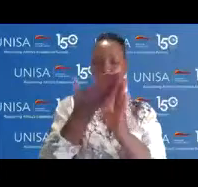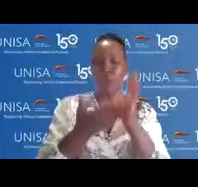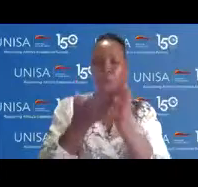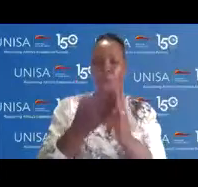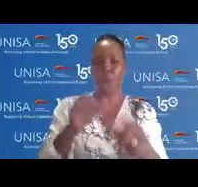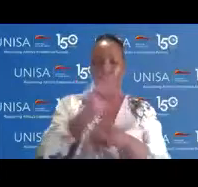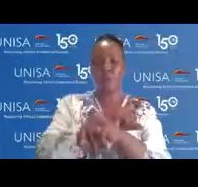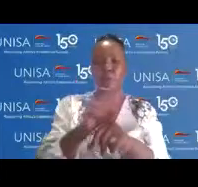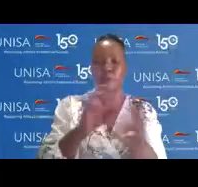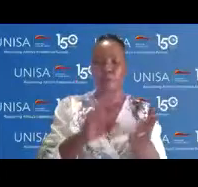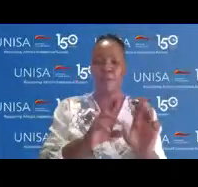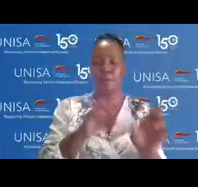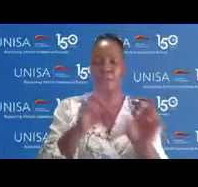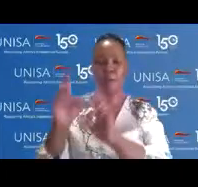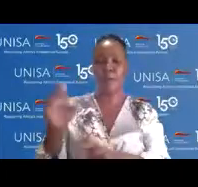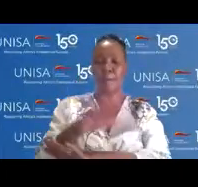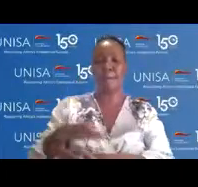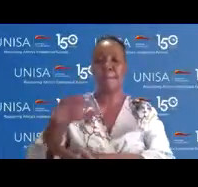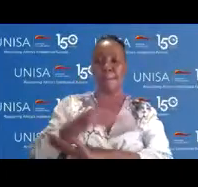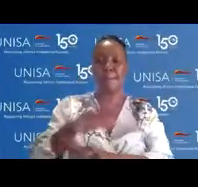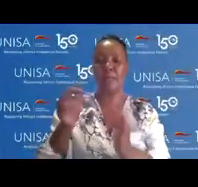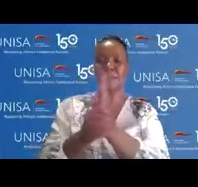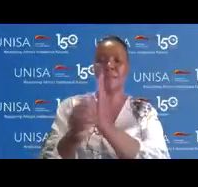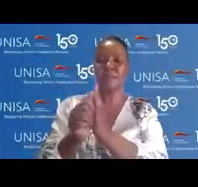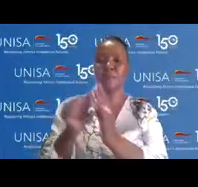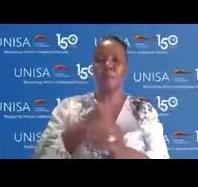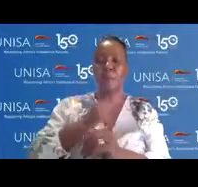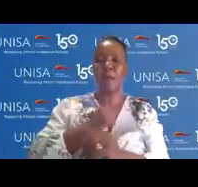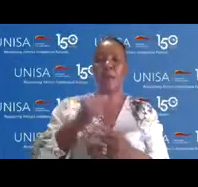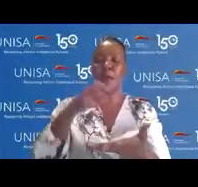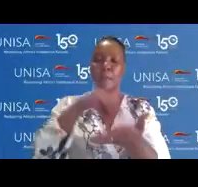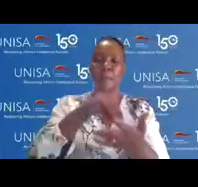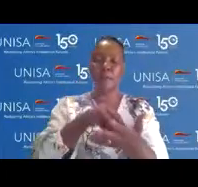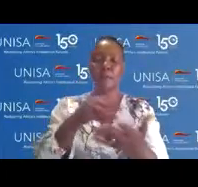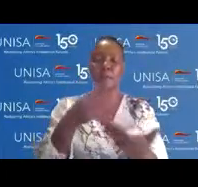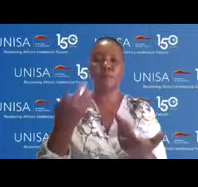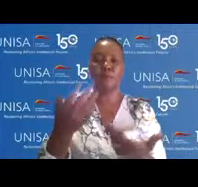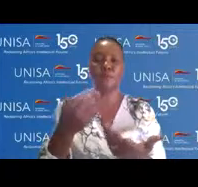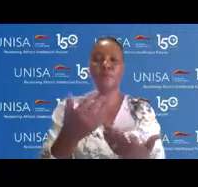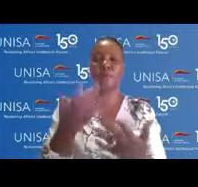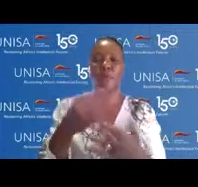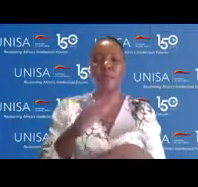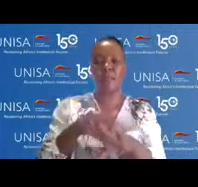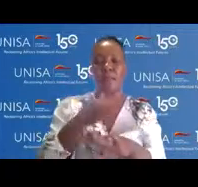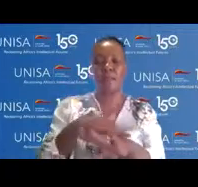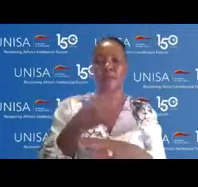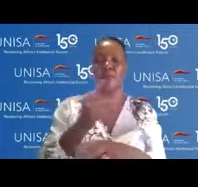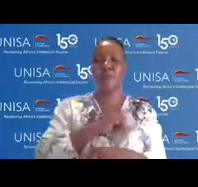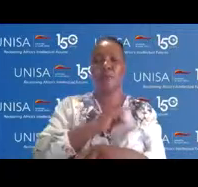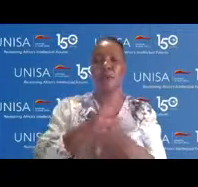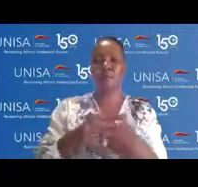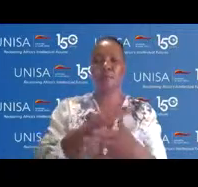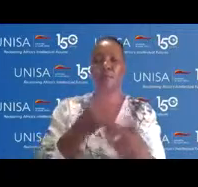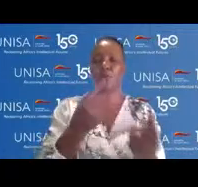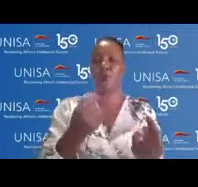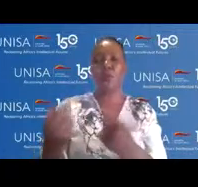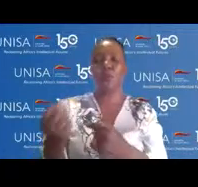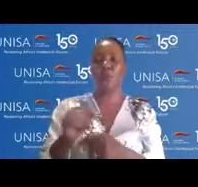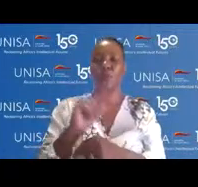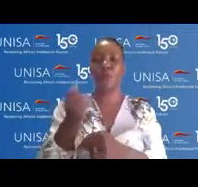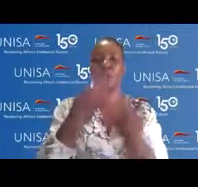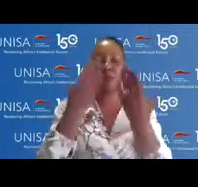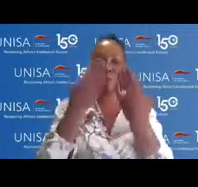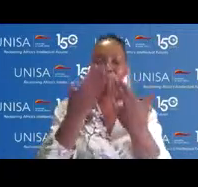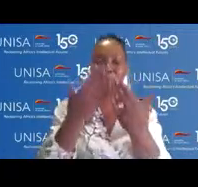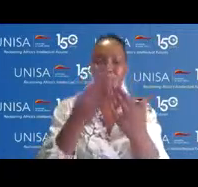The basic skills for my modules, I think this one now might be a little bit too late because you guys have been doing all your studies already, but